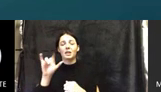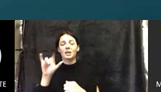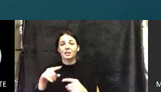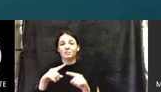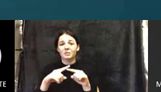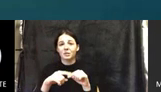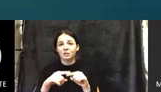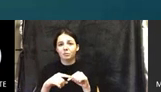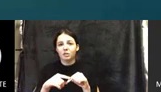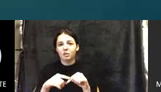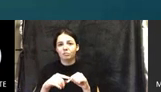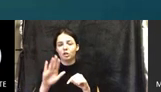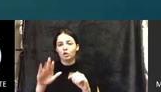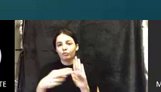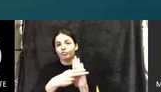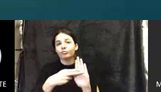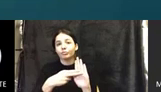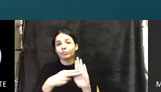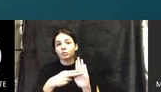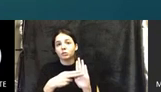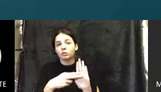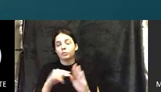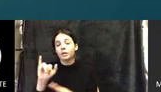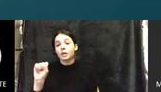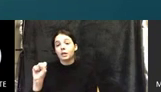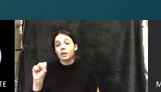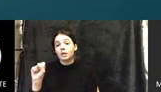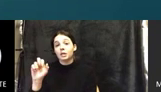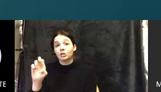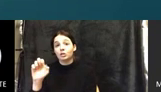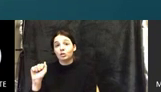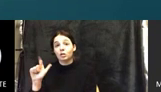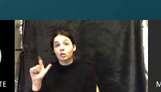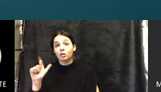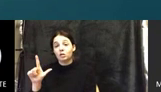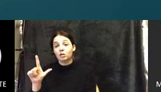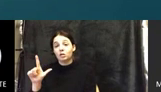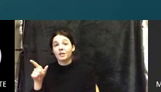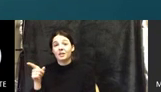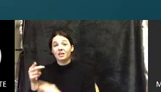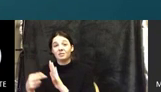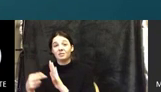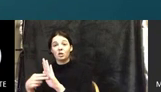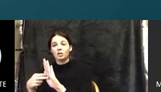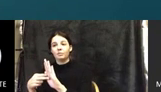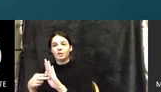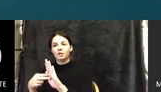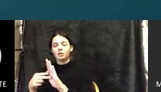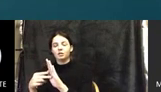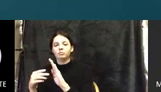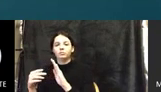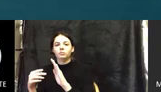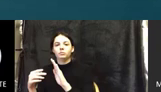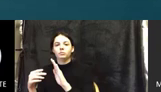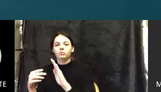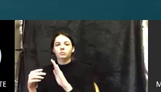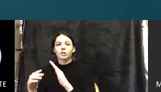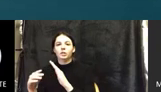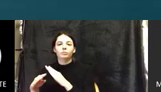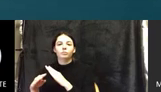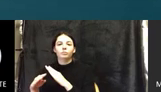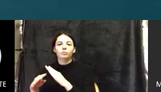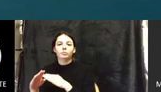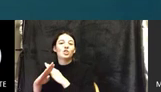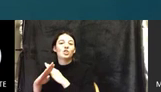Israel calls it a security barrier. They claim that since they put up this fence or barrier or